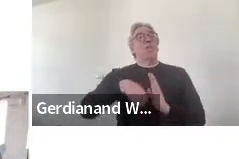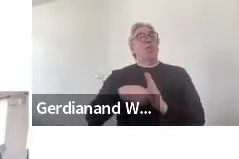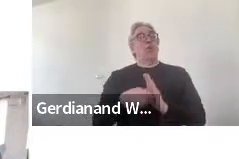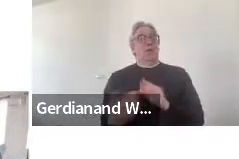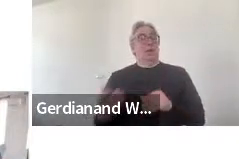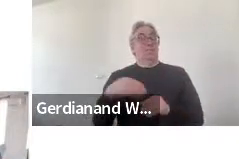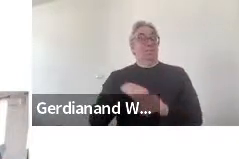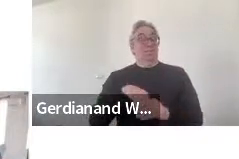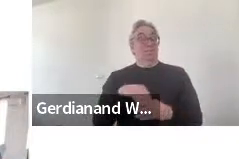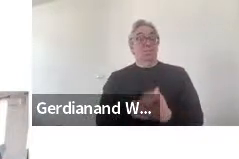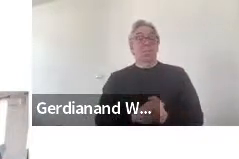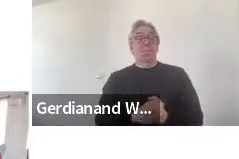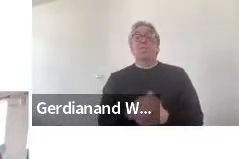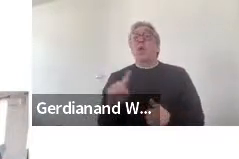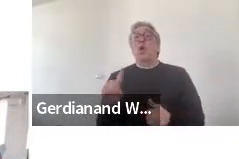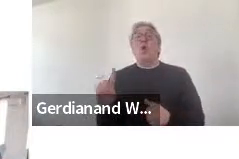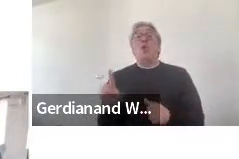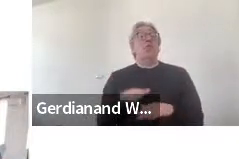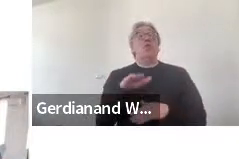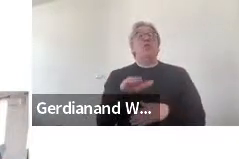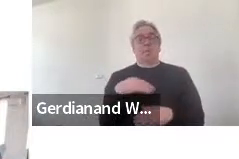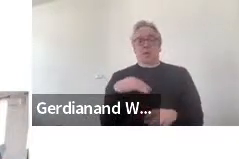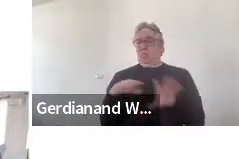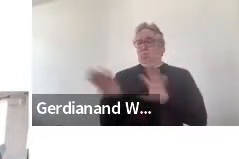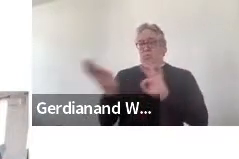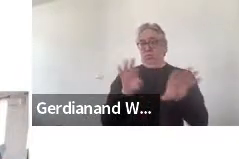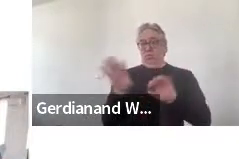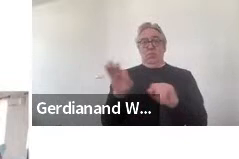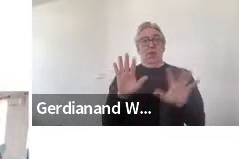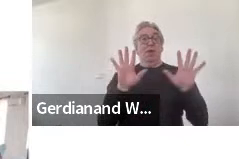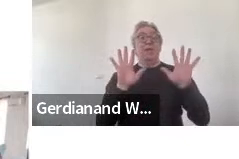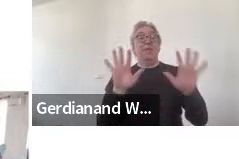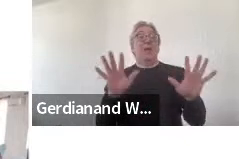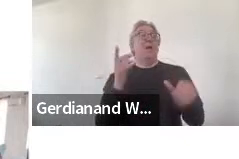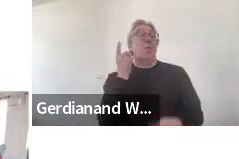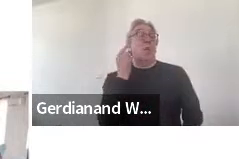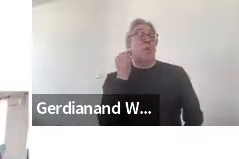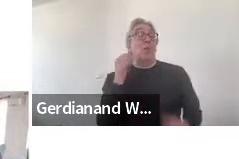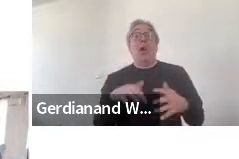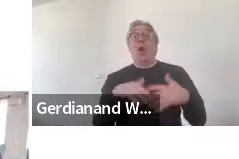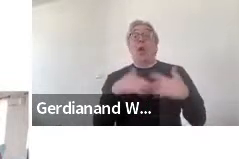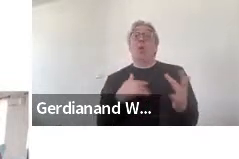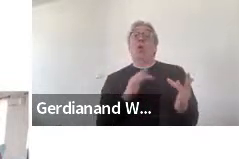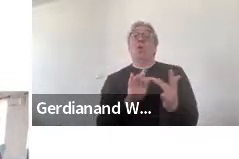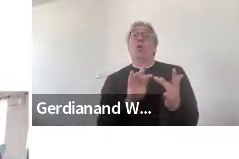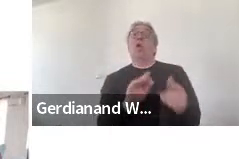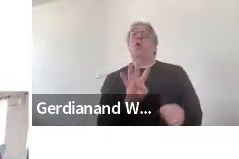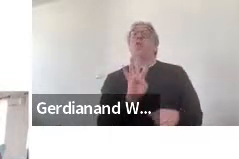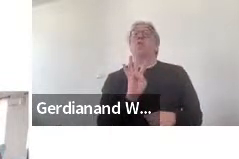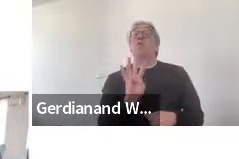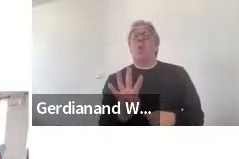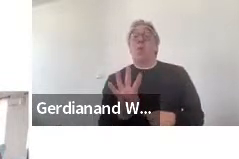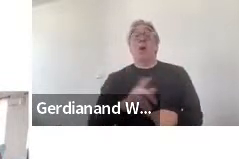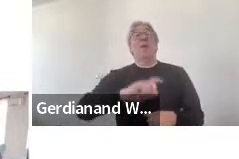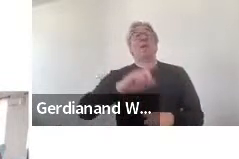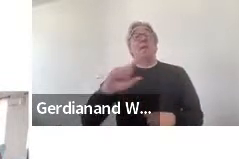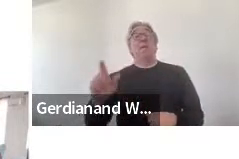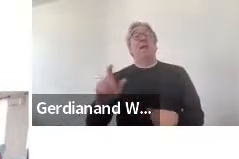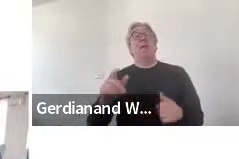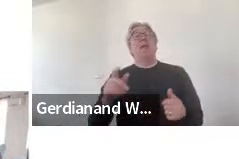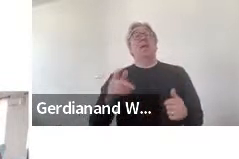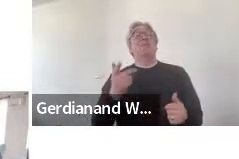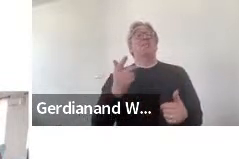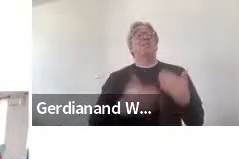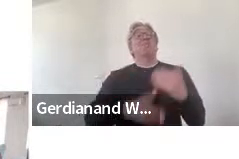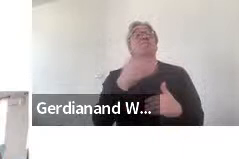step of this approach, the 10 women were selected via 4 Nepali organizations of persons with disabilities who